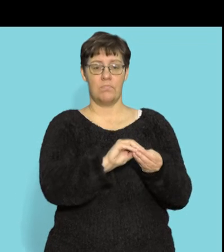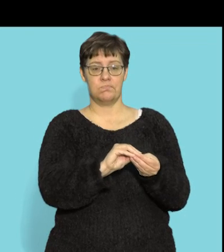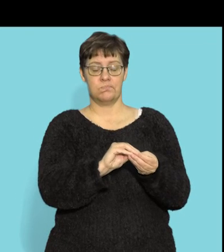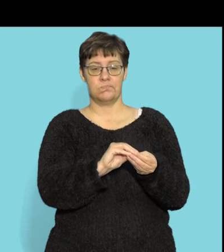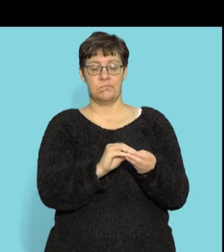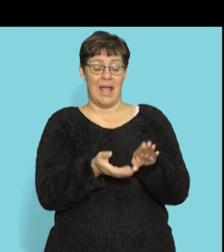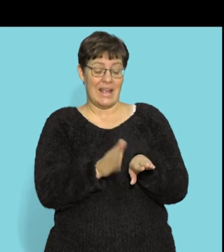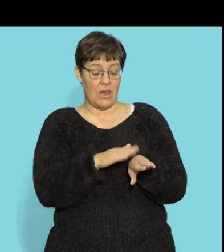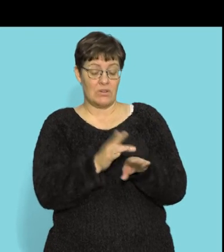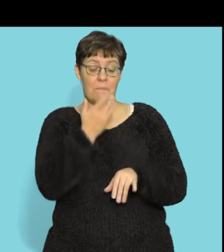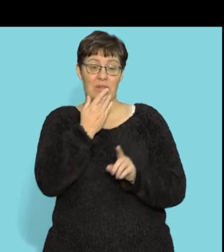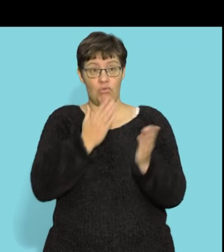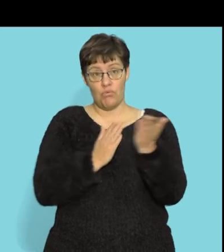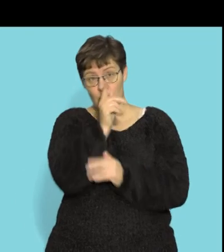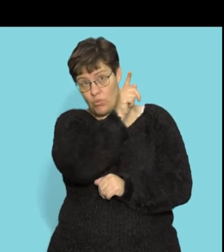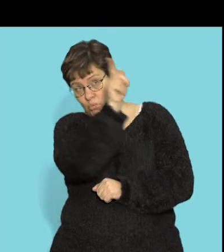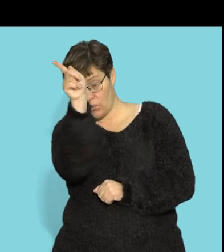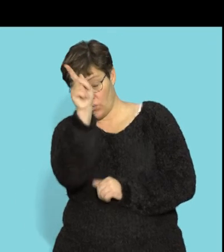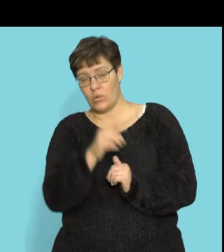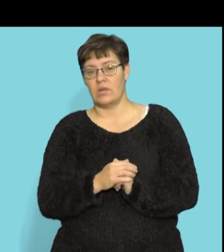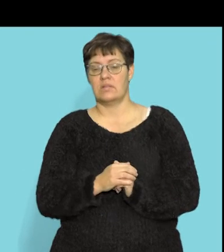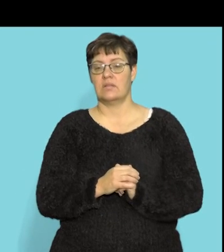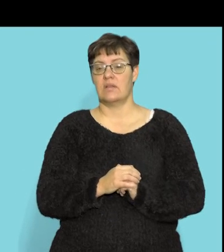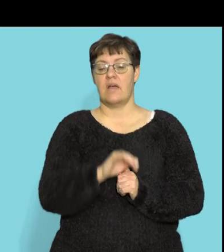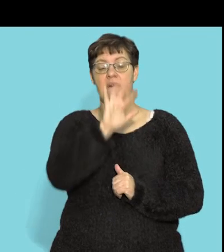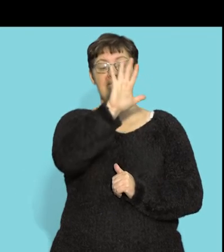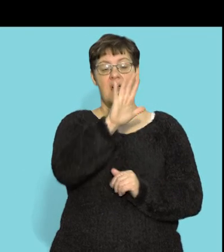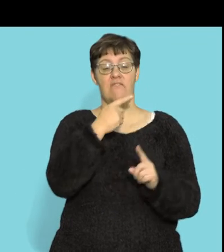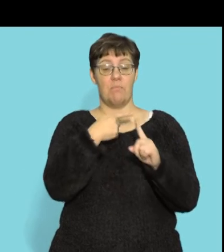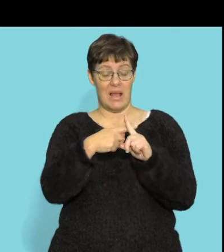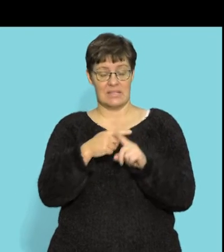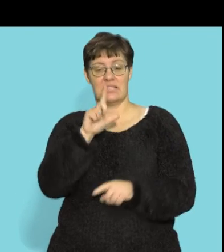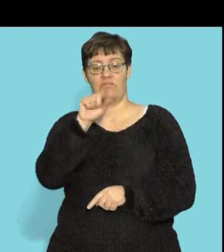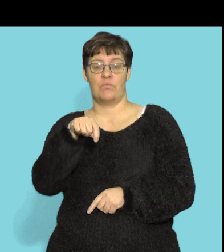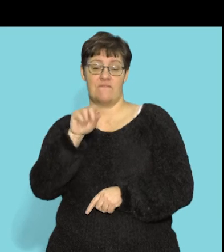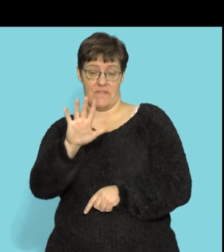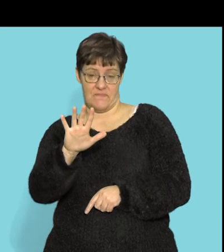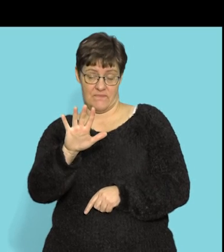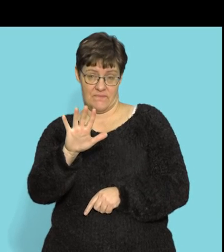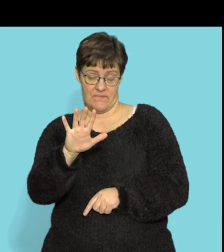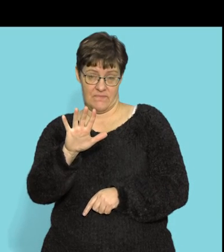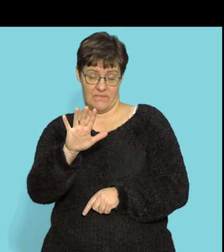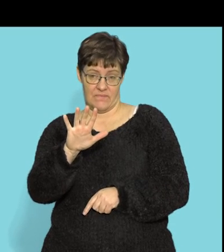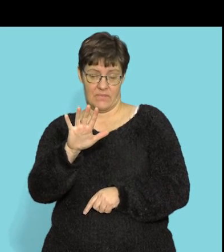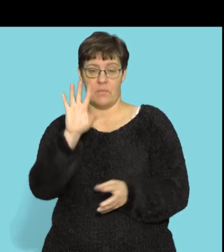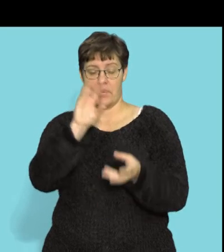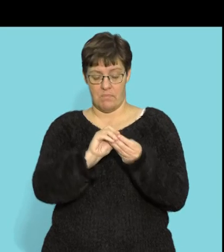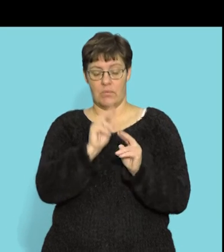current through the battery in this case is 5 plus 7.5, which gives us